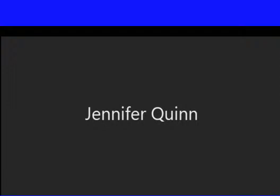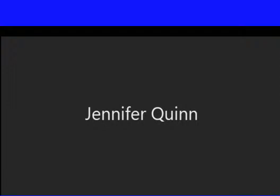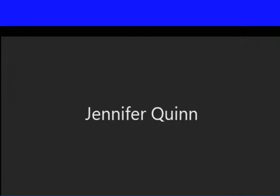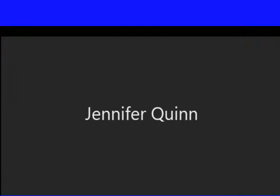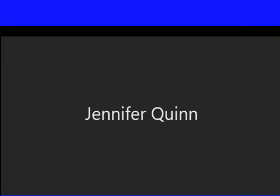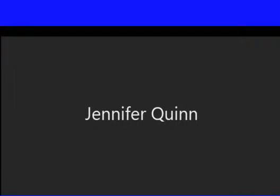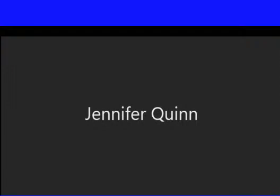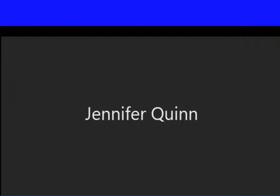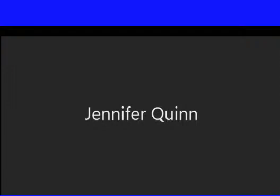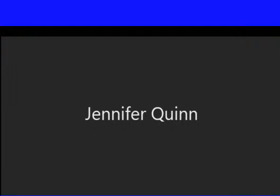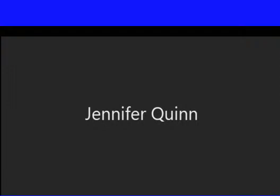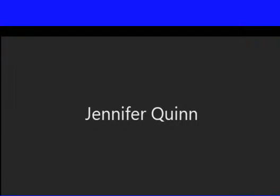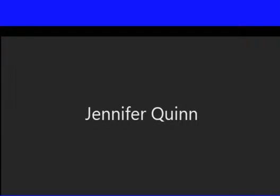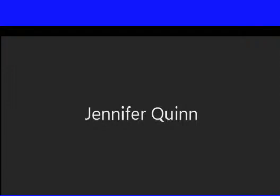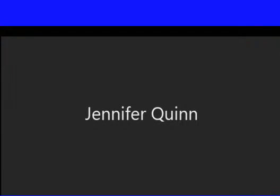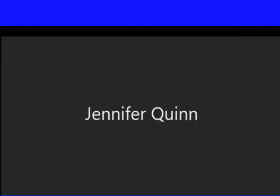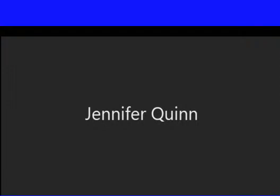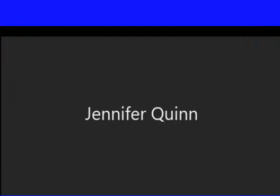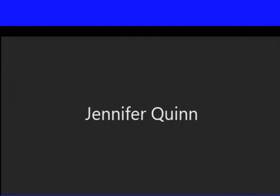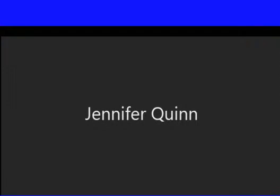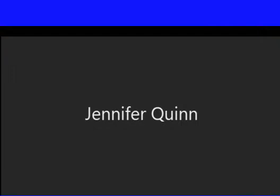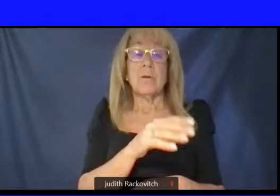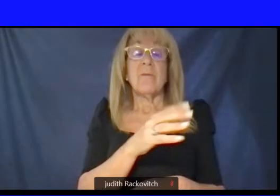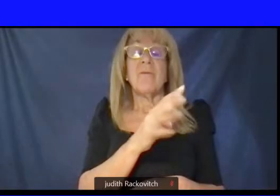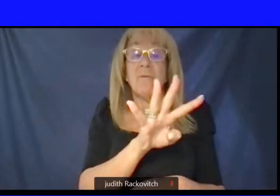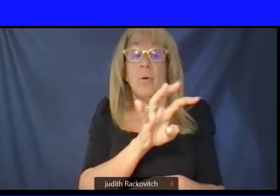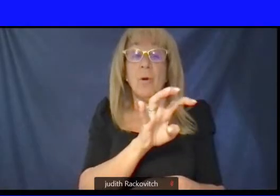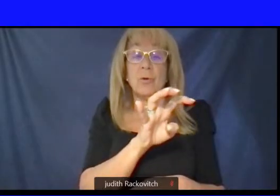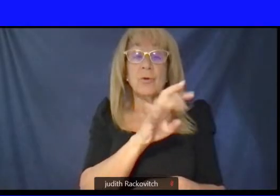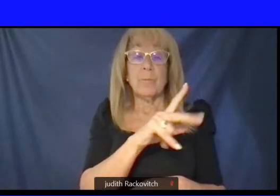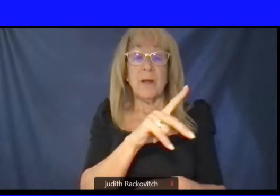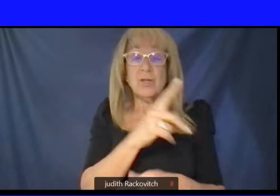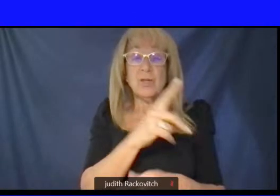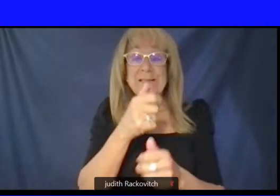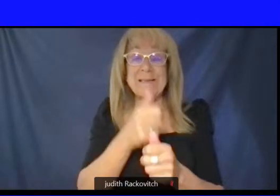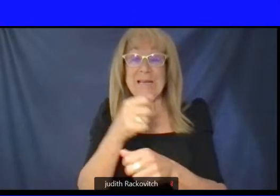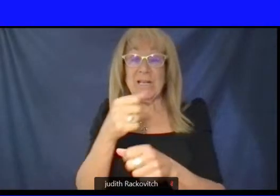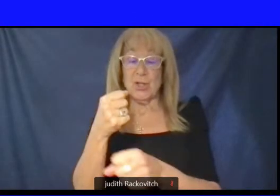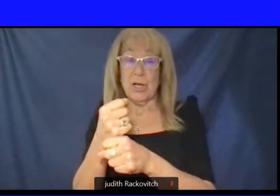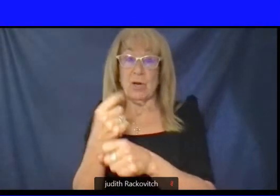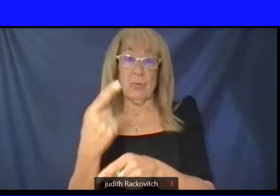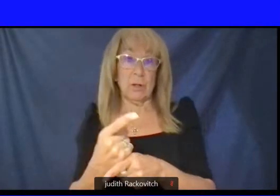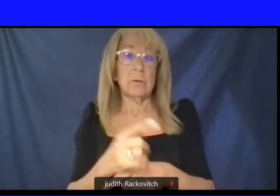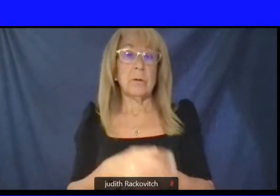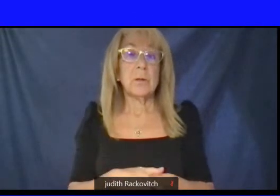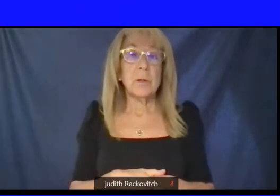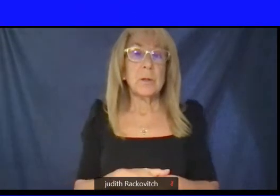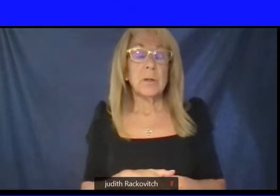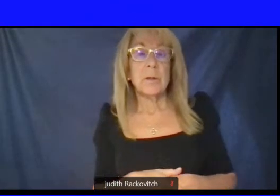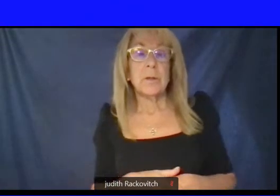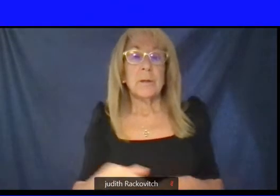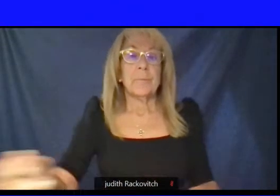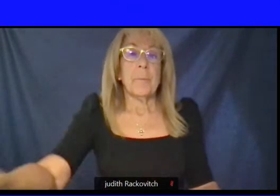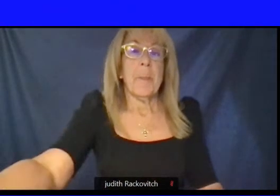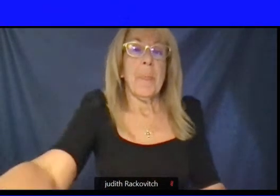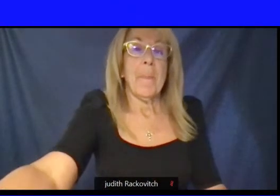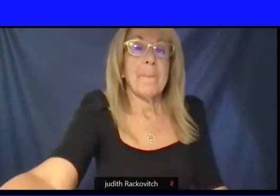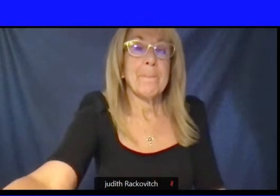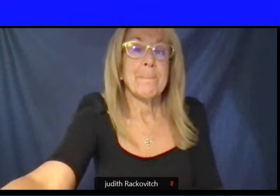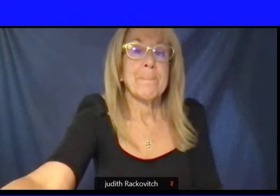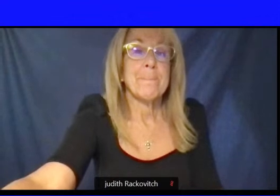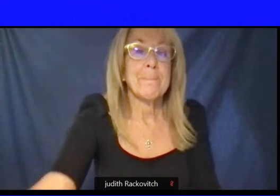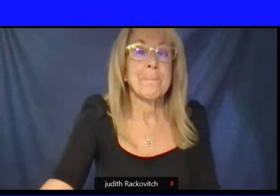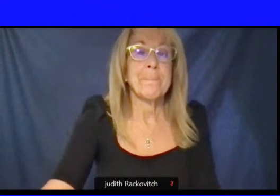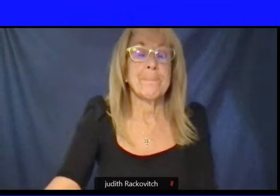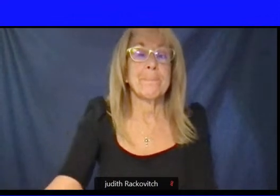does that arrangement last? The formal part of Pathway Home intervention,